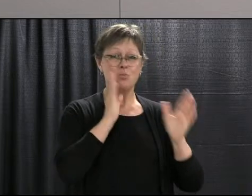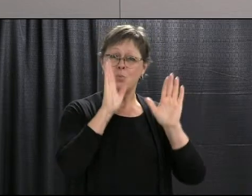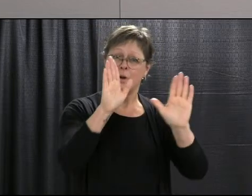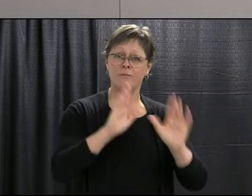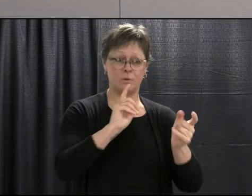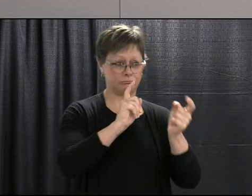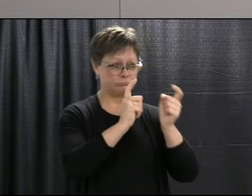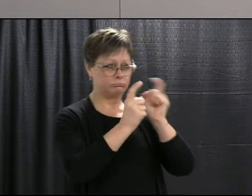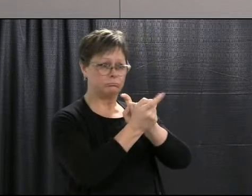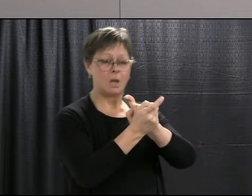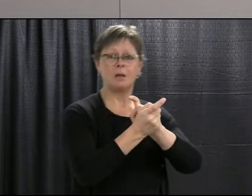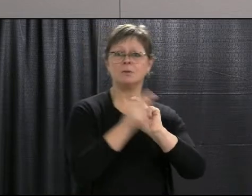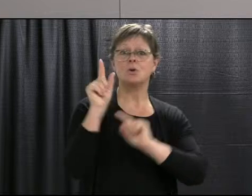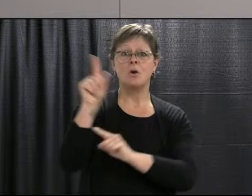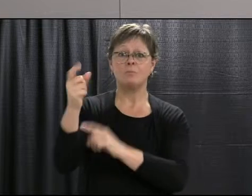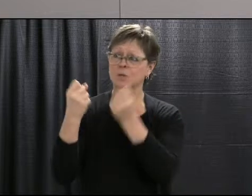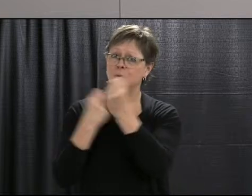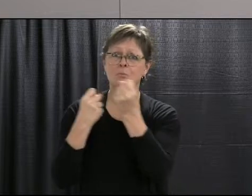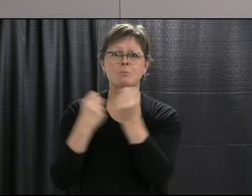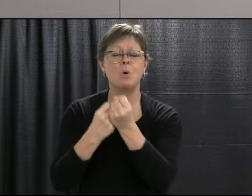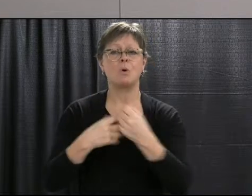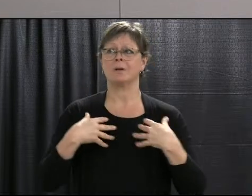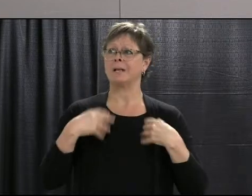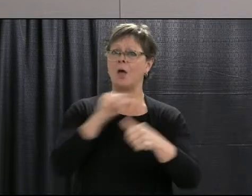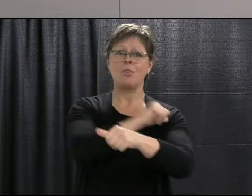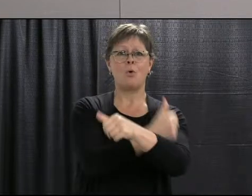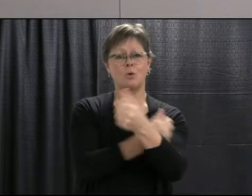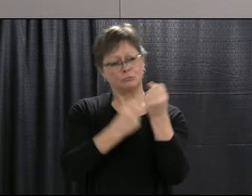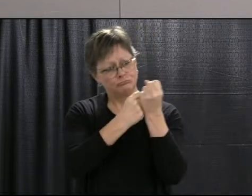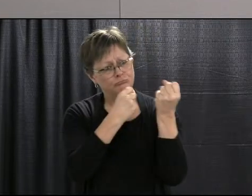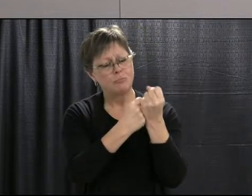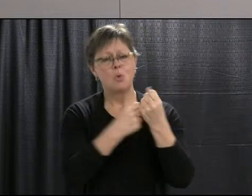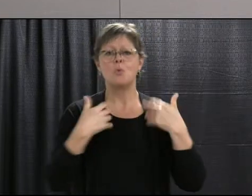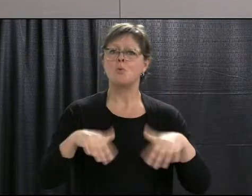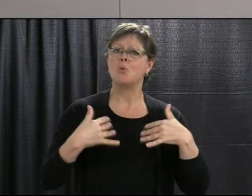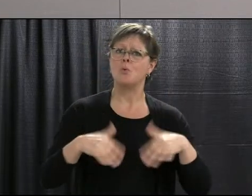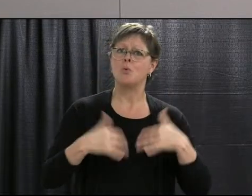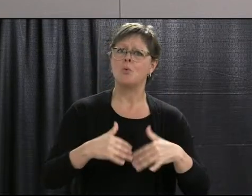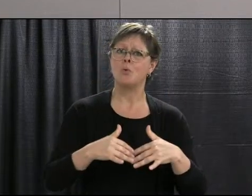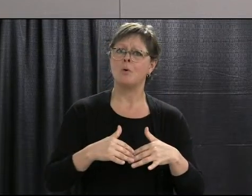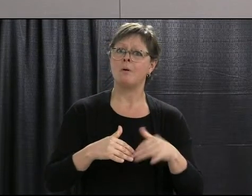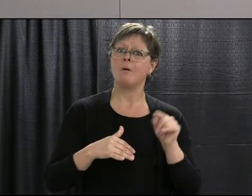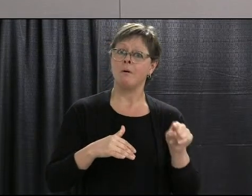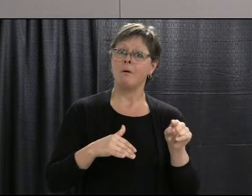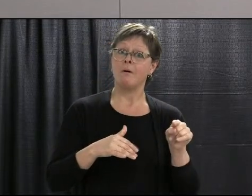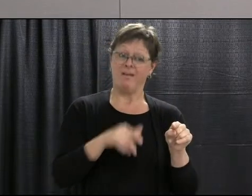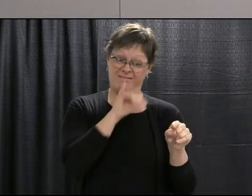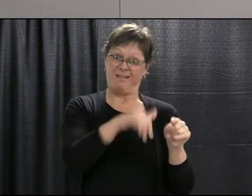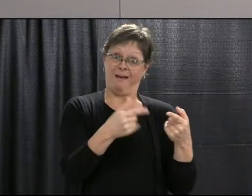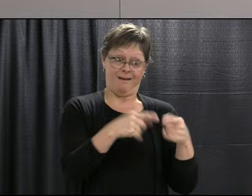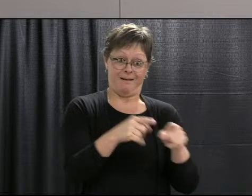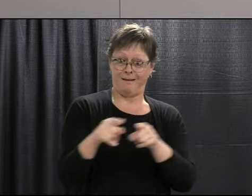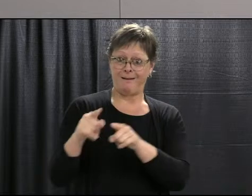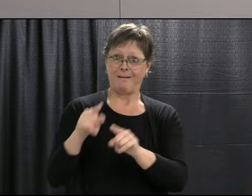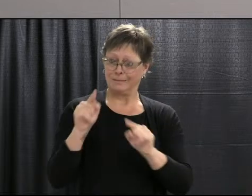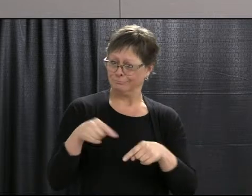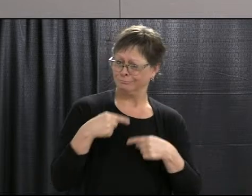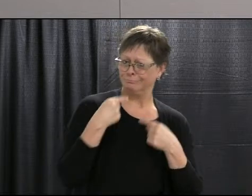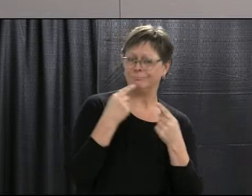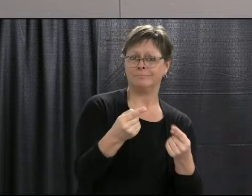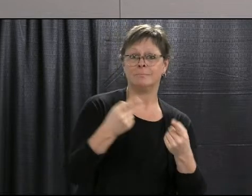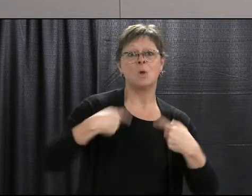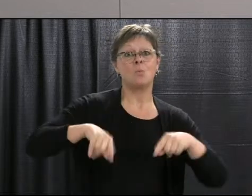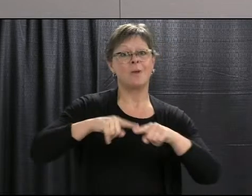because of the support of the government and the health authority, you know, we constructed a memorandum